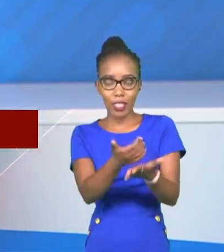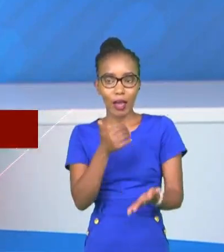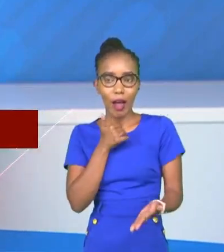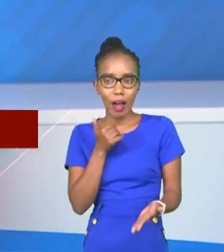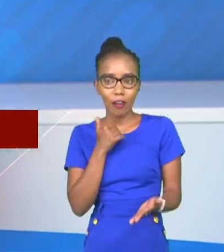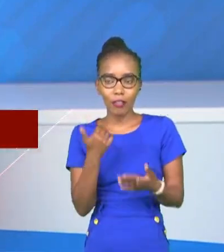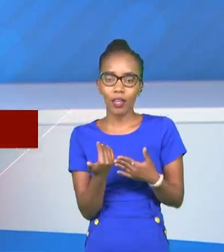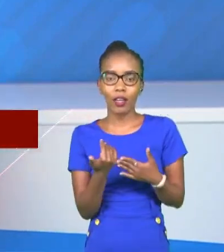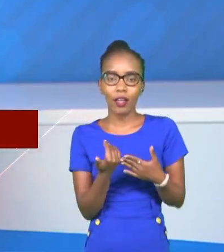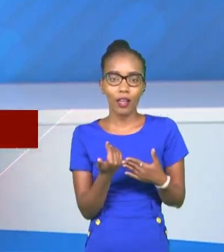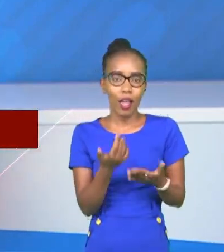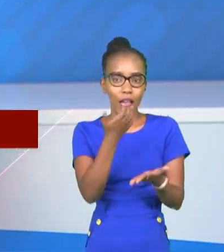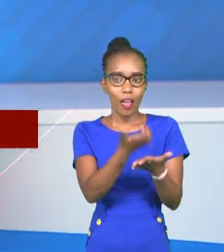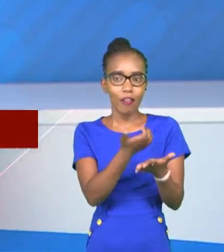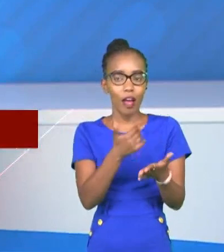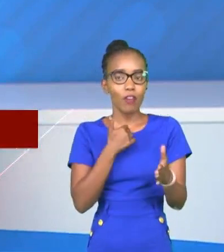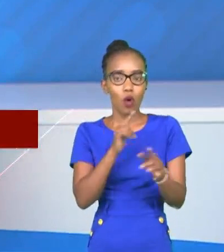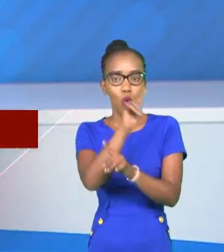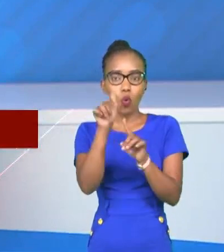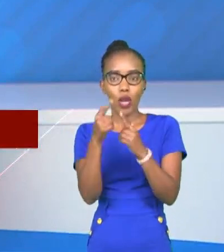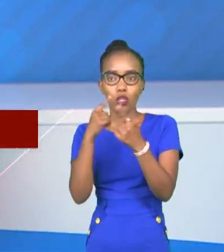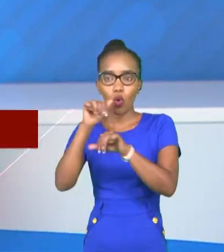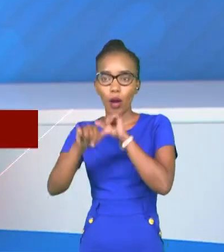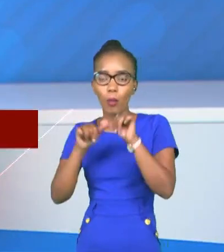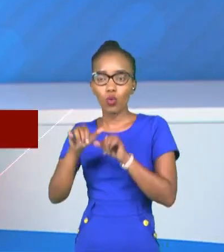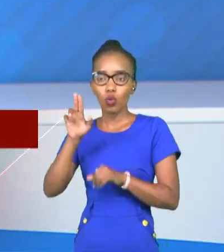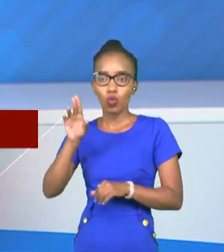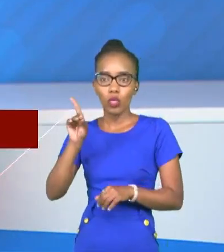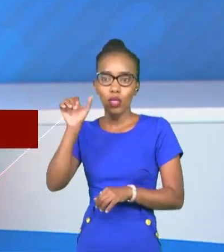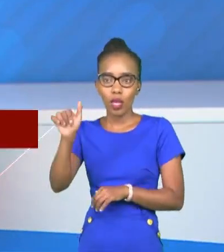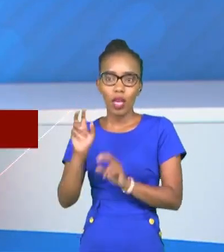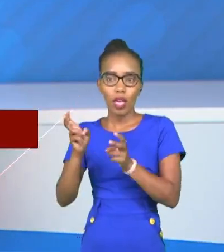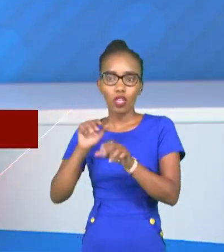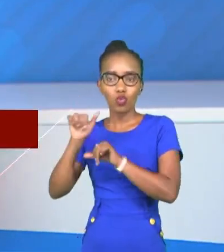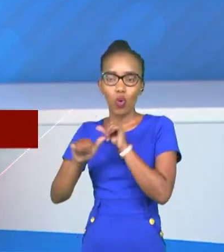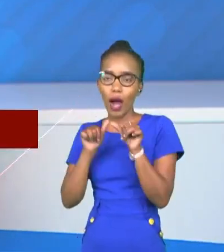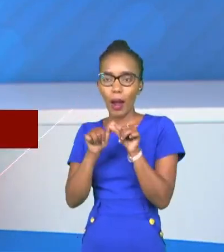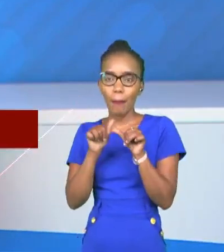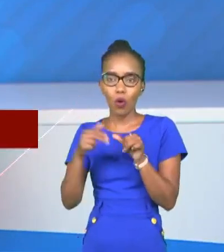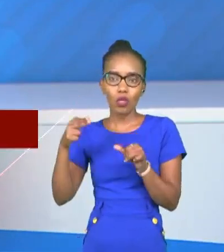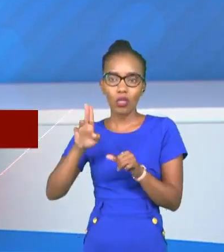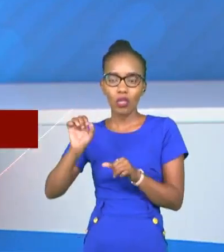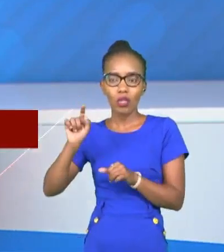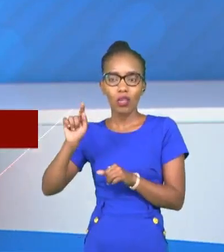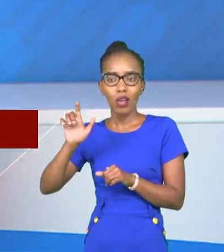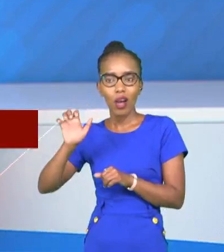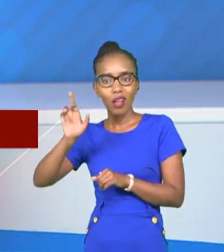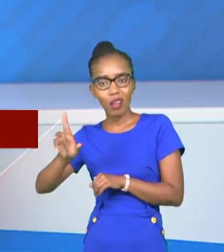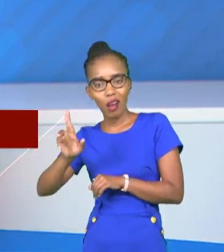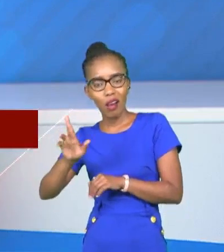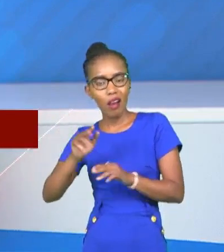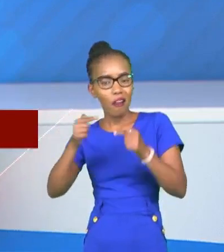just saying it. And when you talk of UDA, of this issue of narrative of Asalapa's